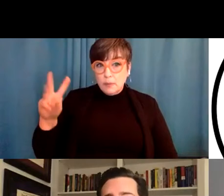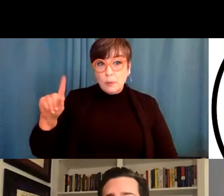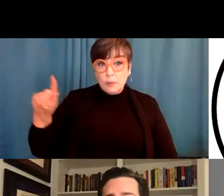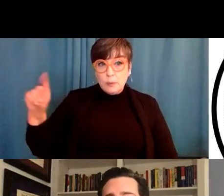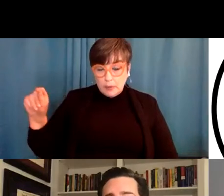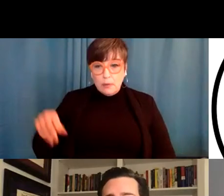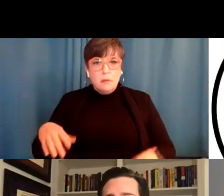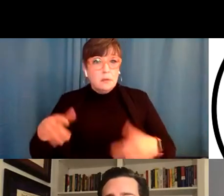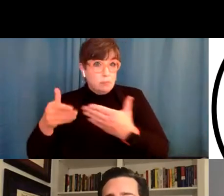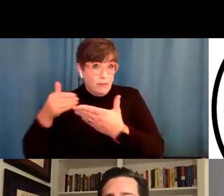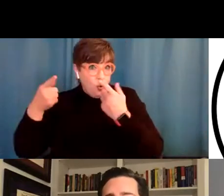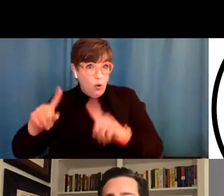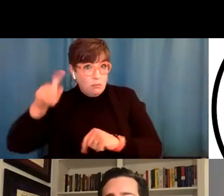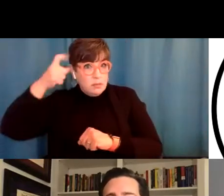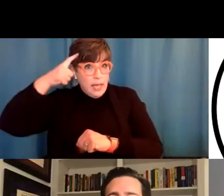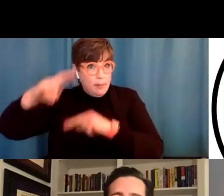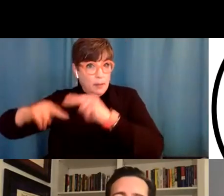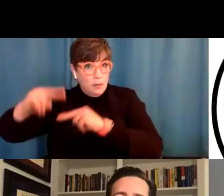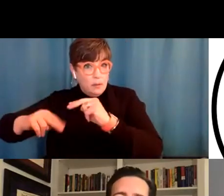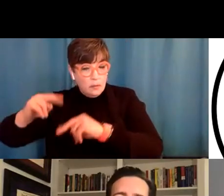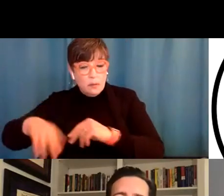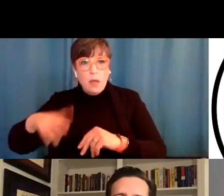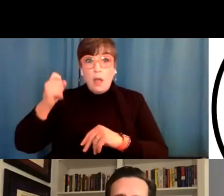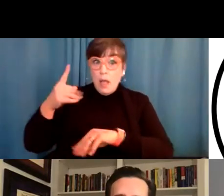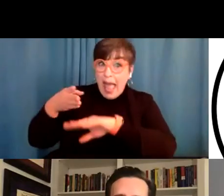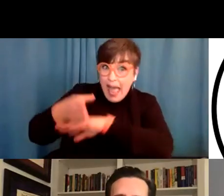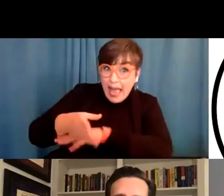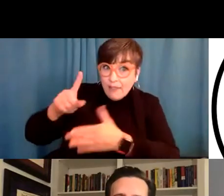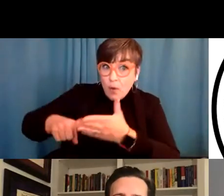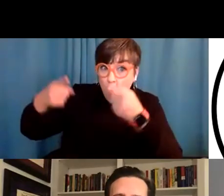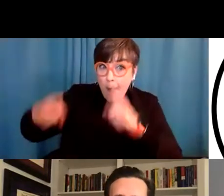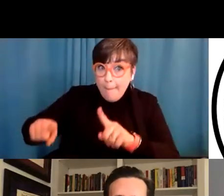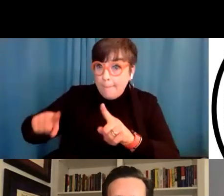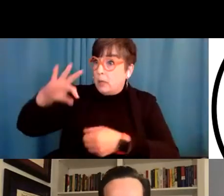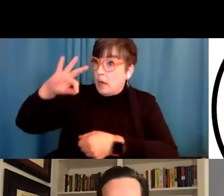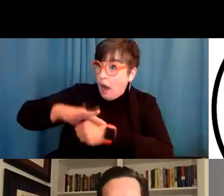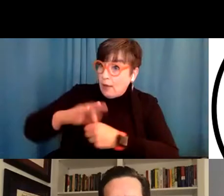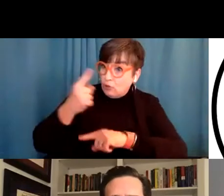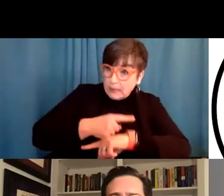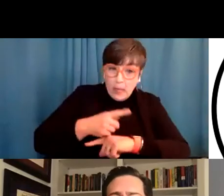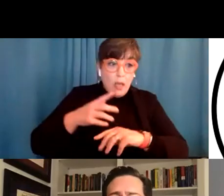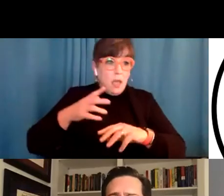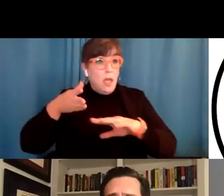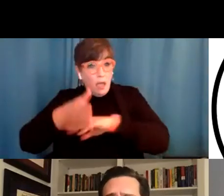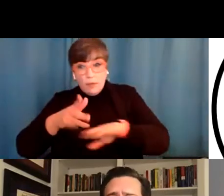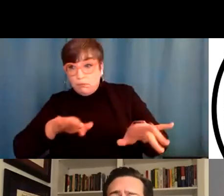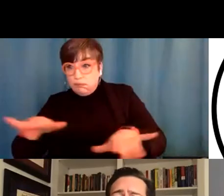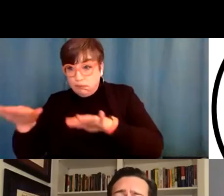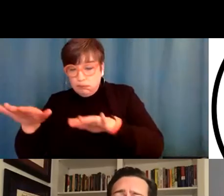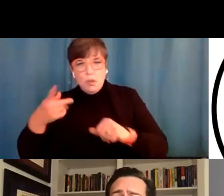the events of January 6th, but after what happened on Election Day and its aftermath. We asked